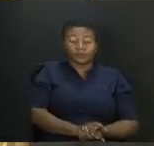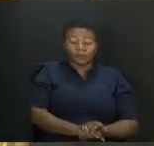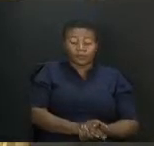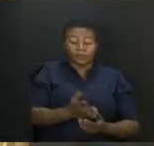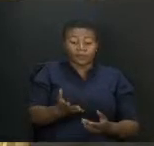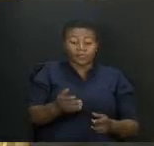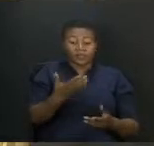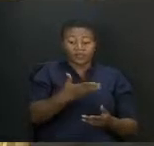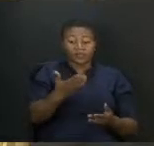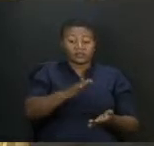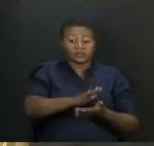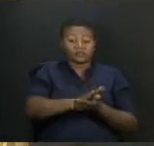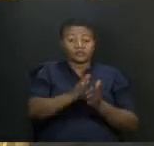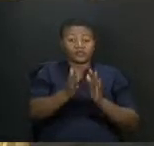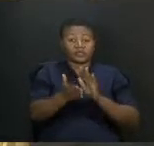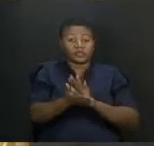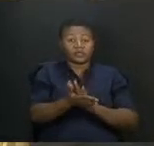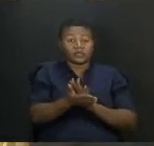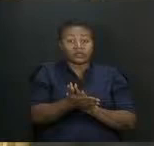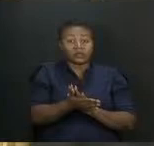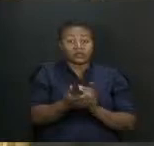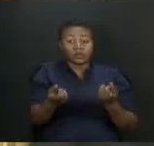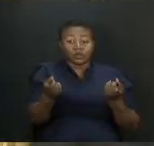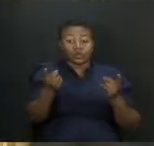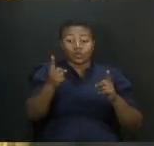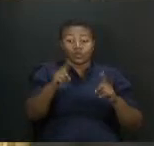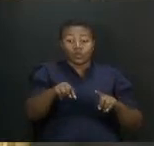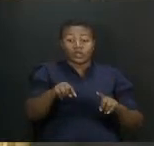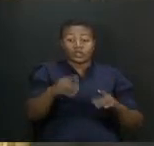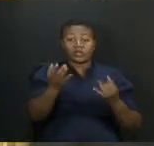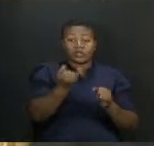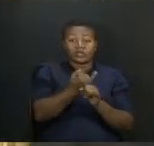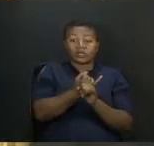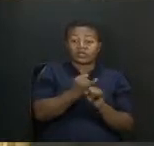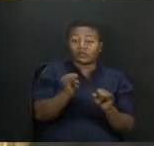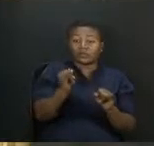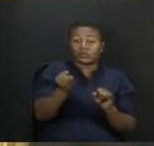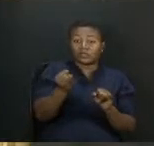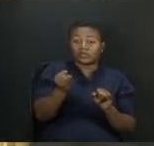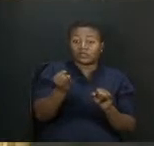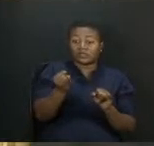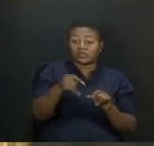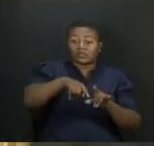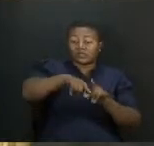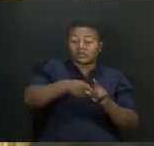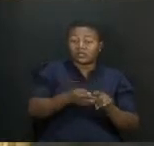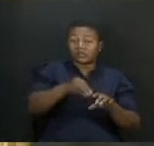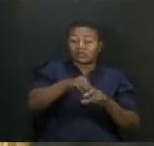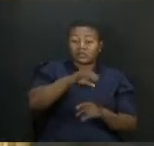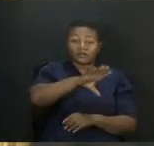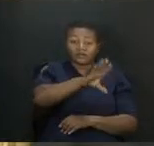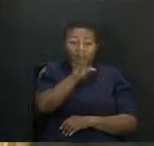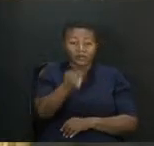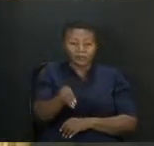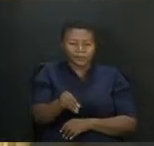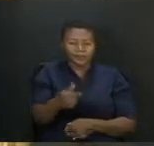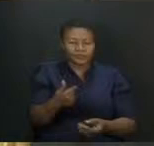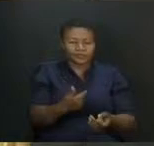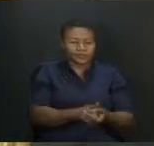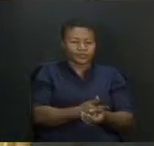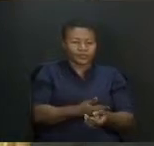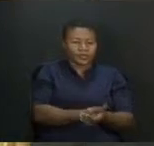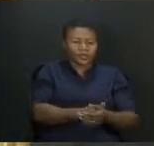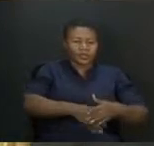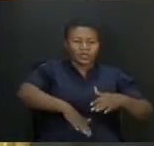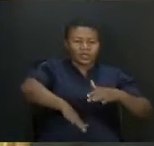to turn when the dawn of independence movements across Africa. Ghana, under the